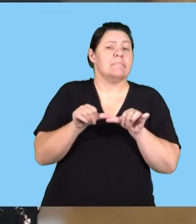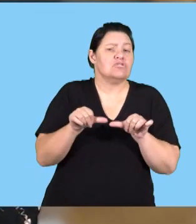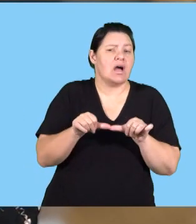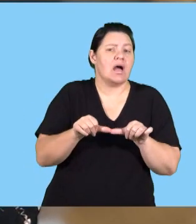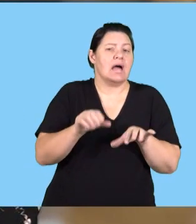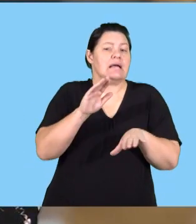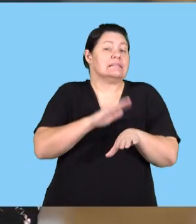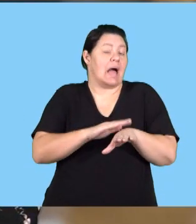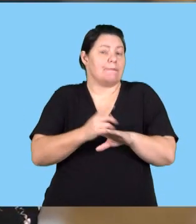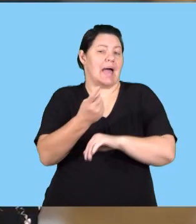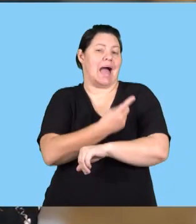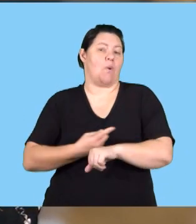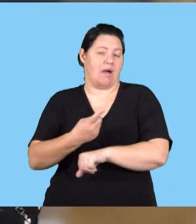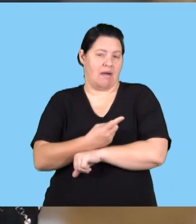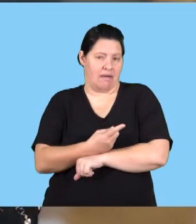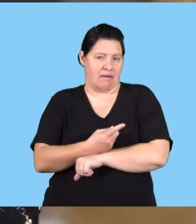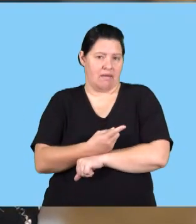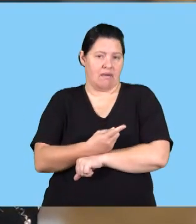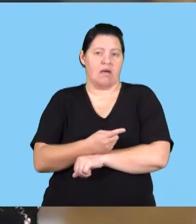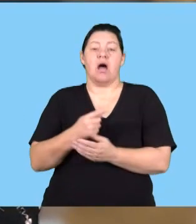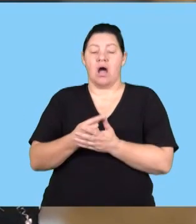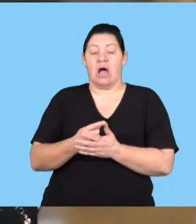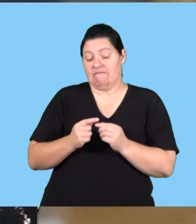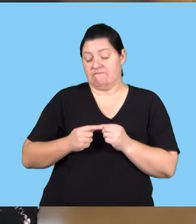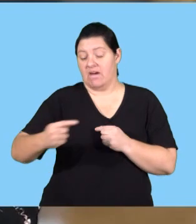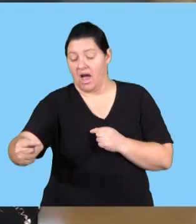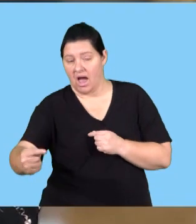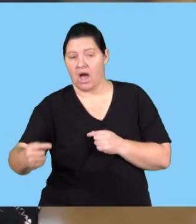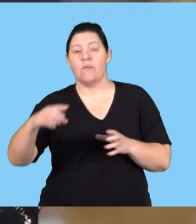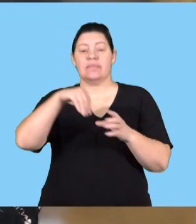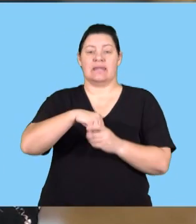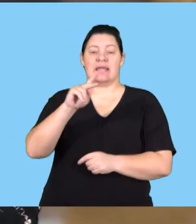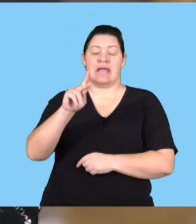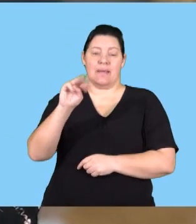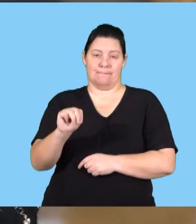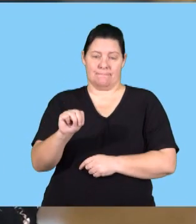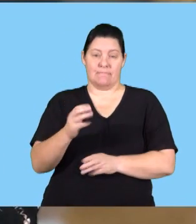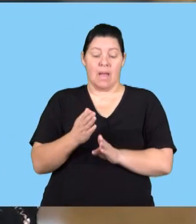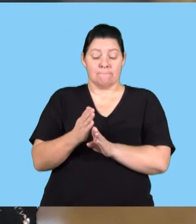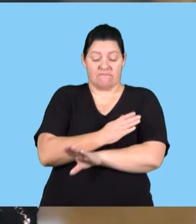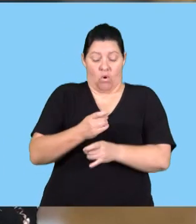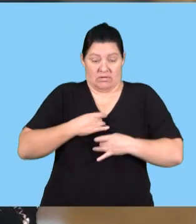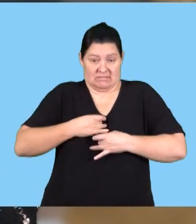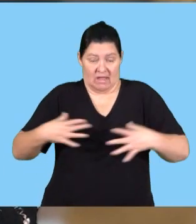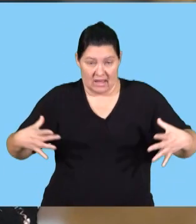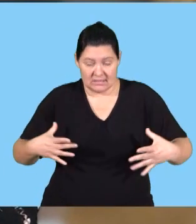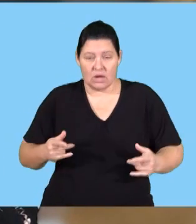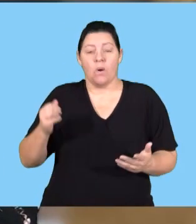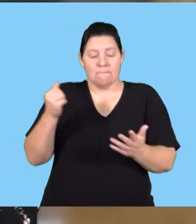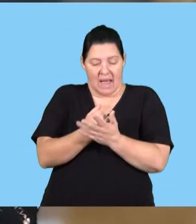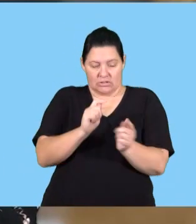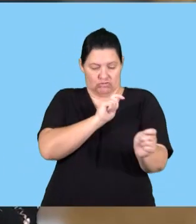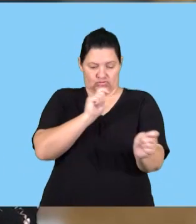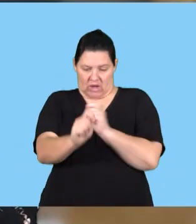measure time in hours. We are going to measure distance in kilometers. Just make sure that before you calculate,